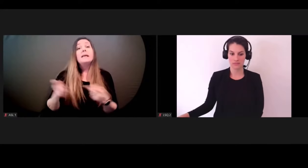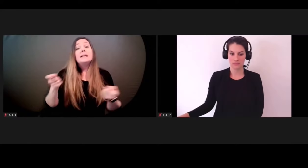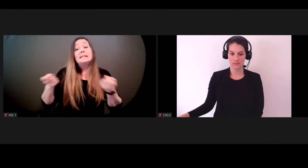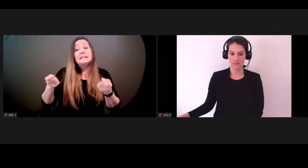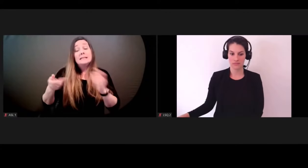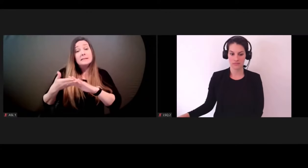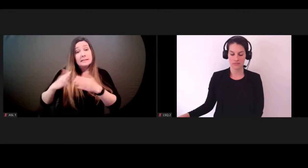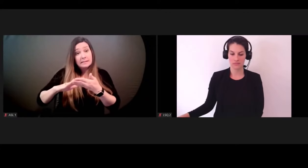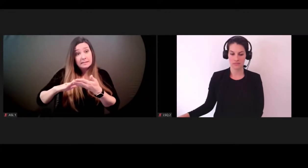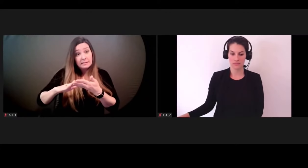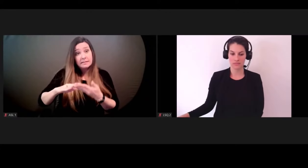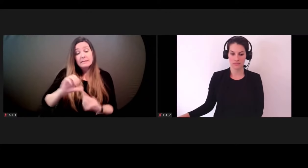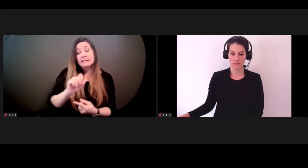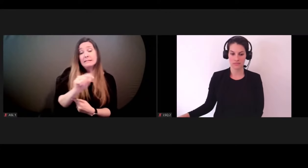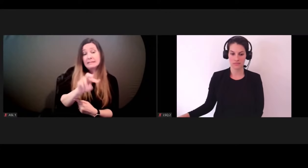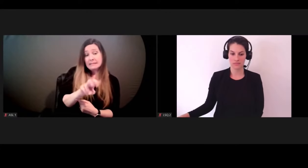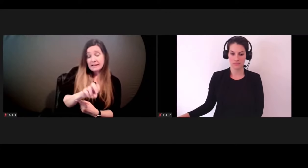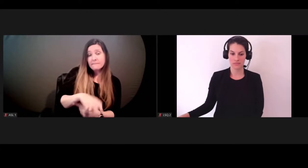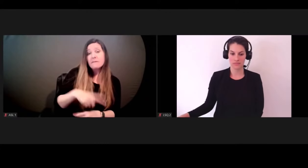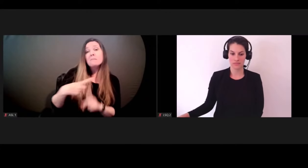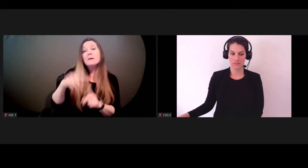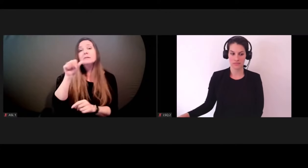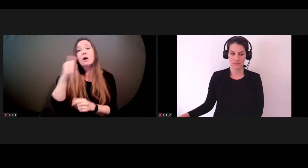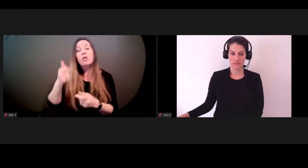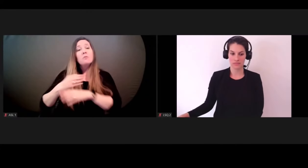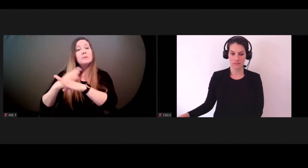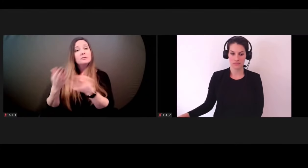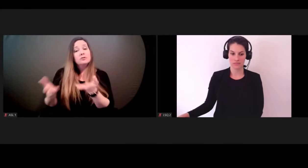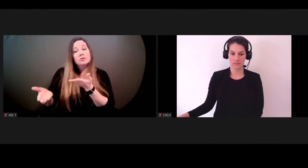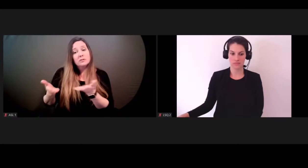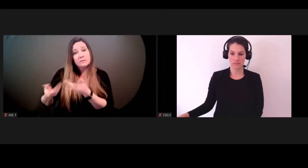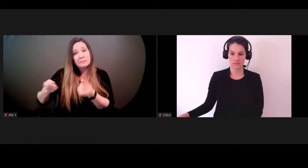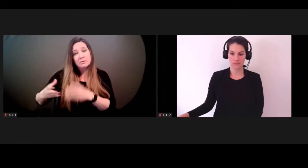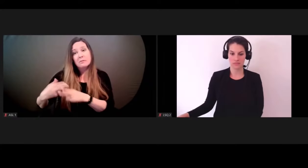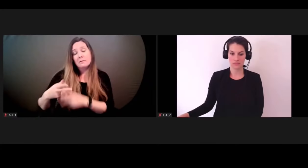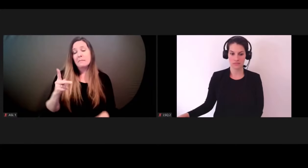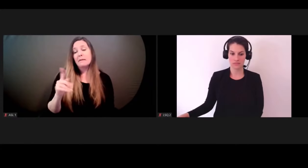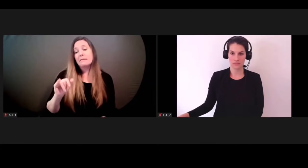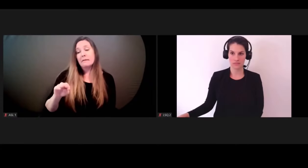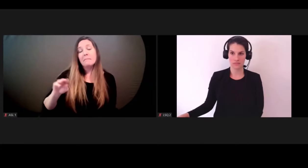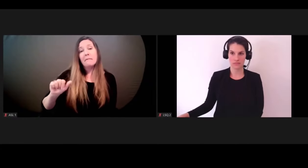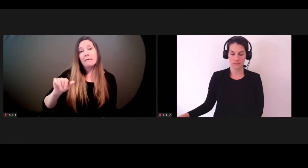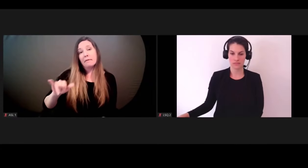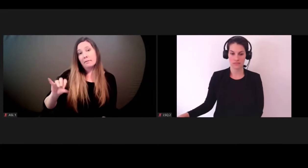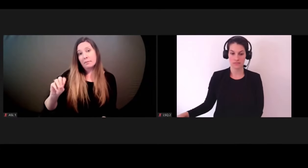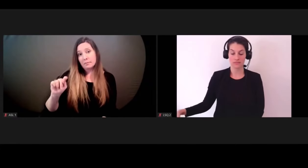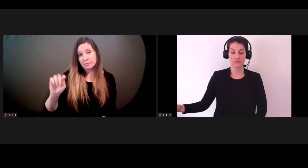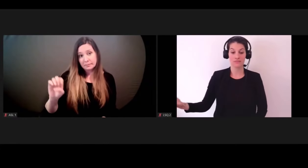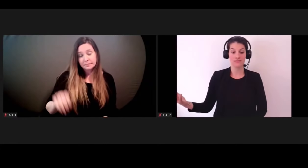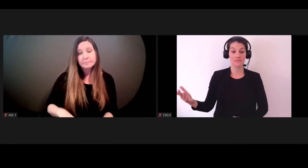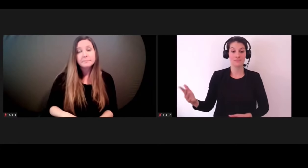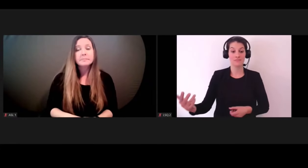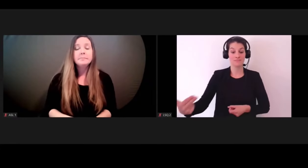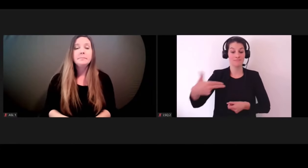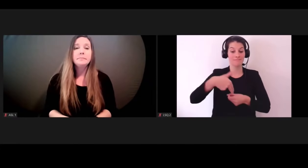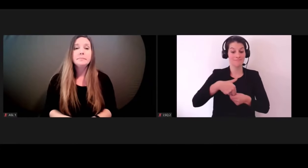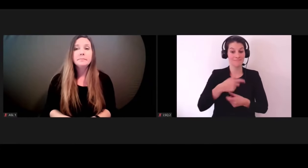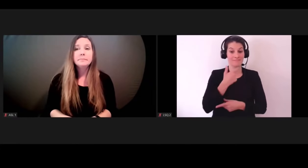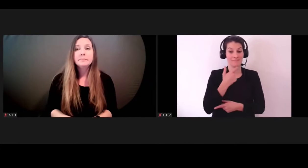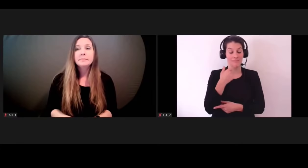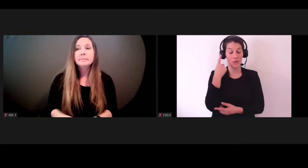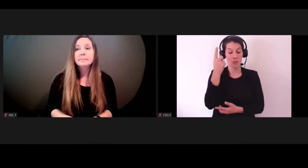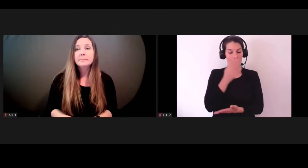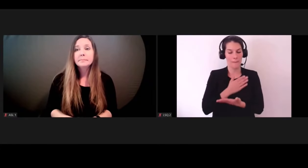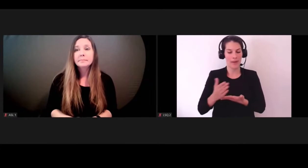General Manager of Emergency and Protective Services, Kim Ayotte. Seront des nôtres aussi pour la période de